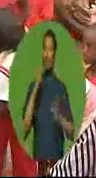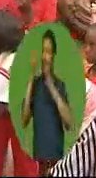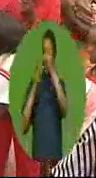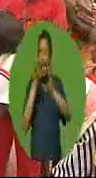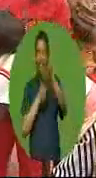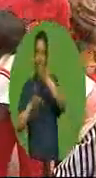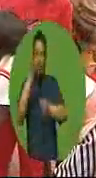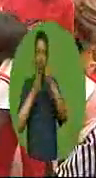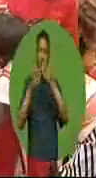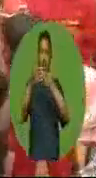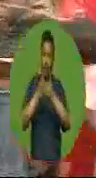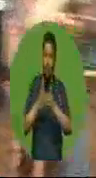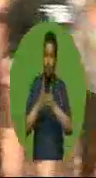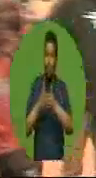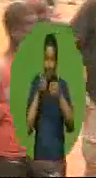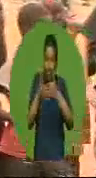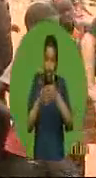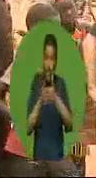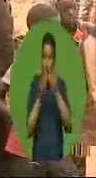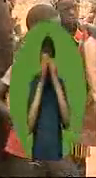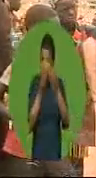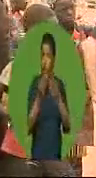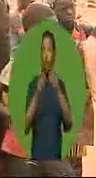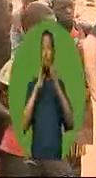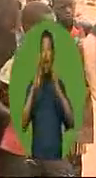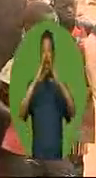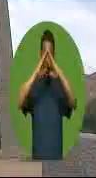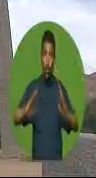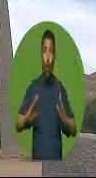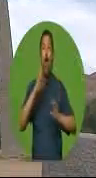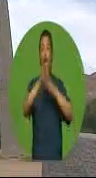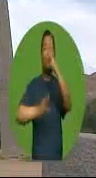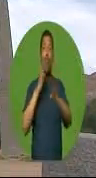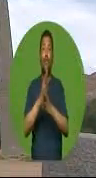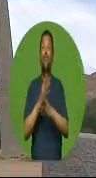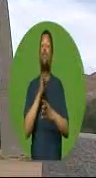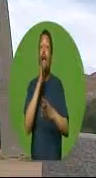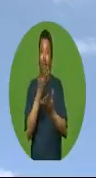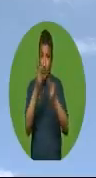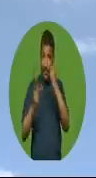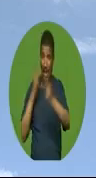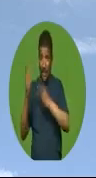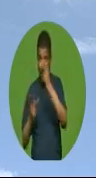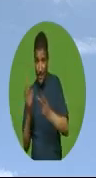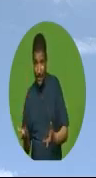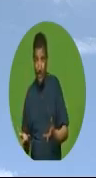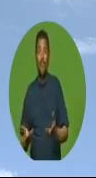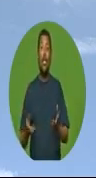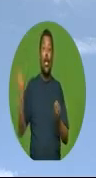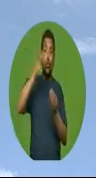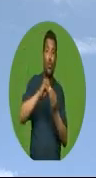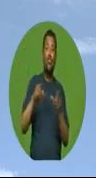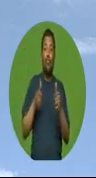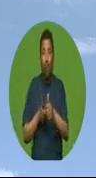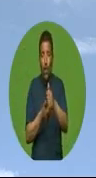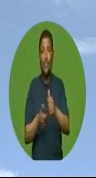have recently been recognized by UNESCO as World Heritage Site include the following: